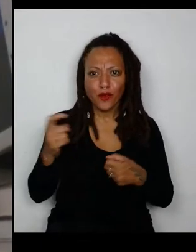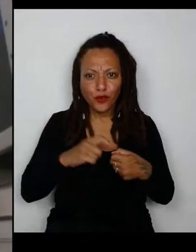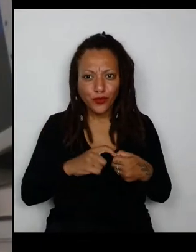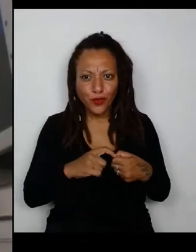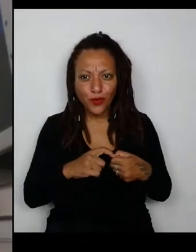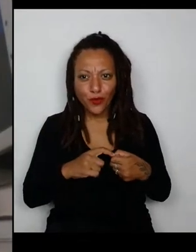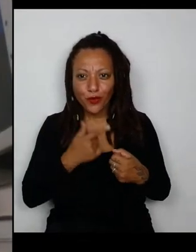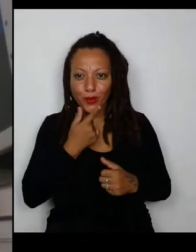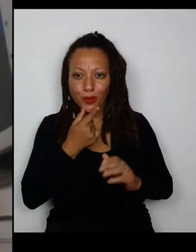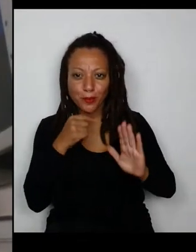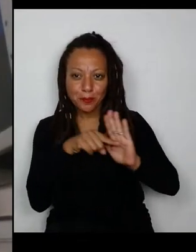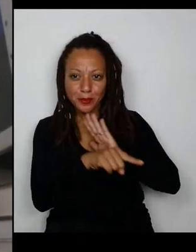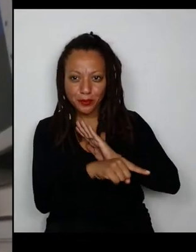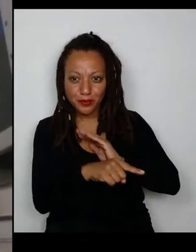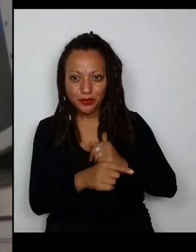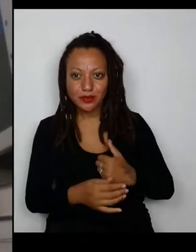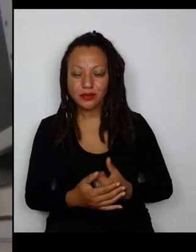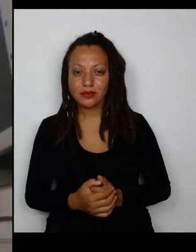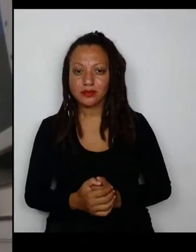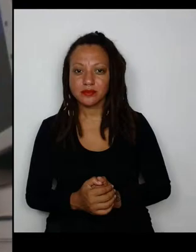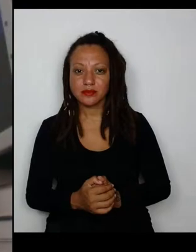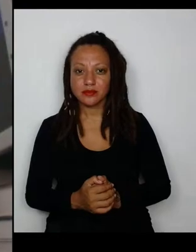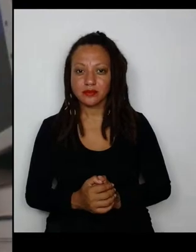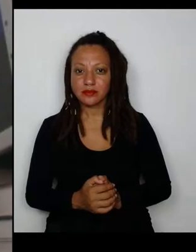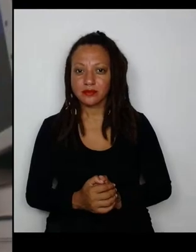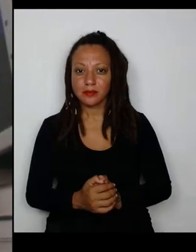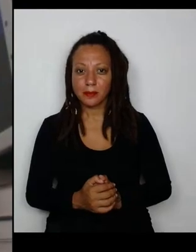i believe we can all hear you now fernando